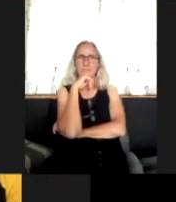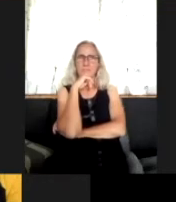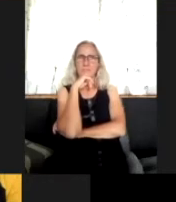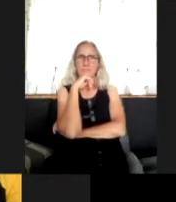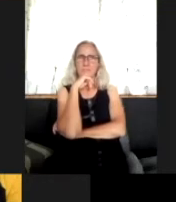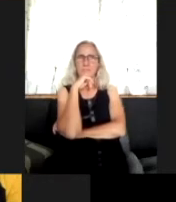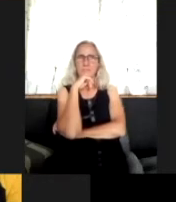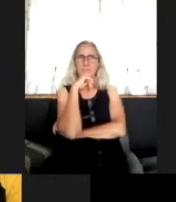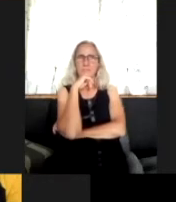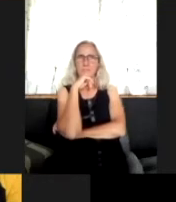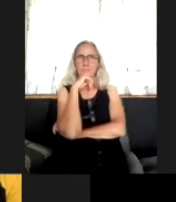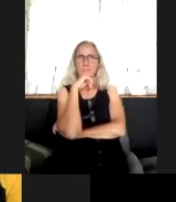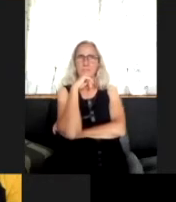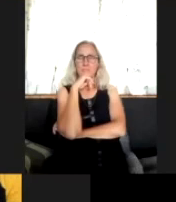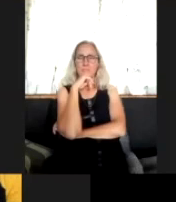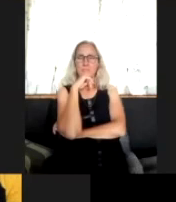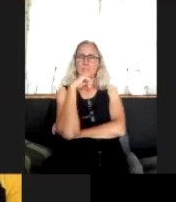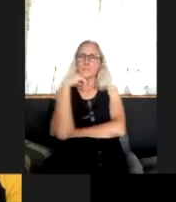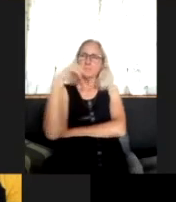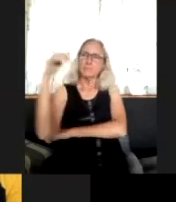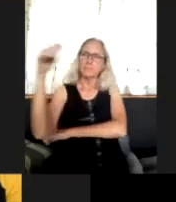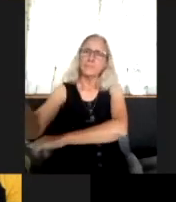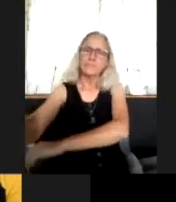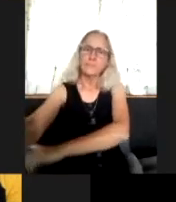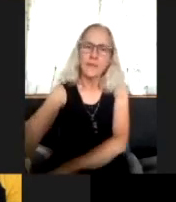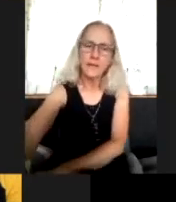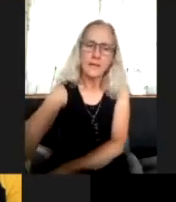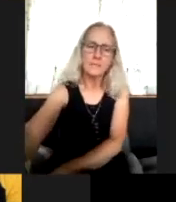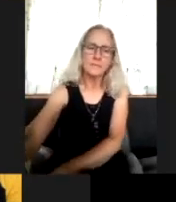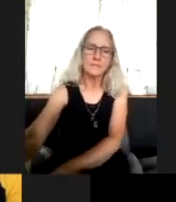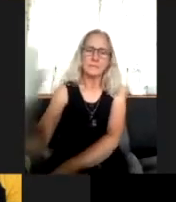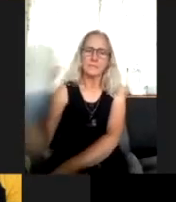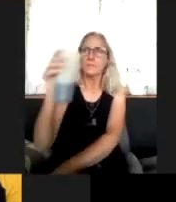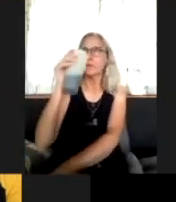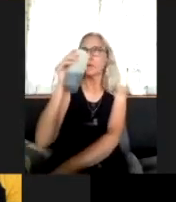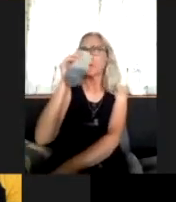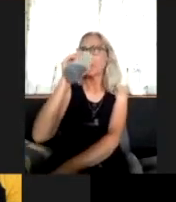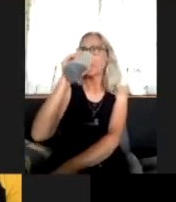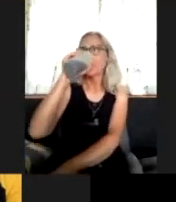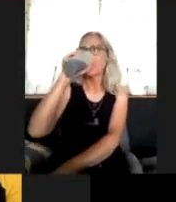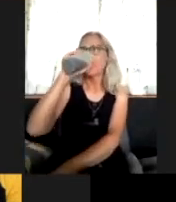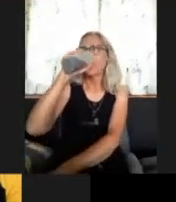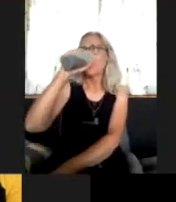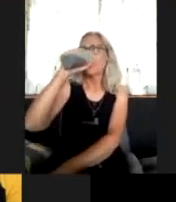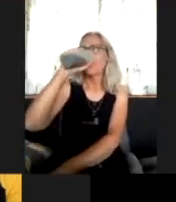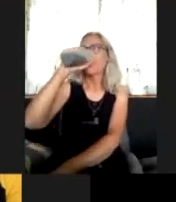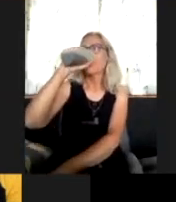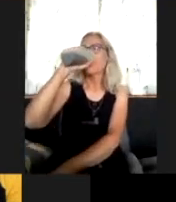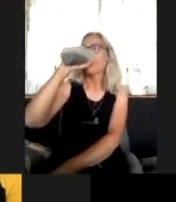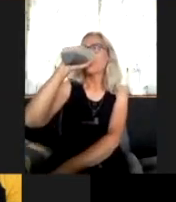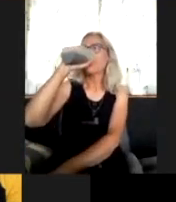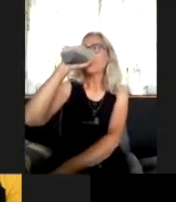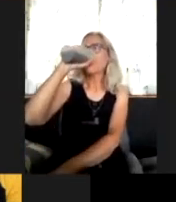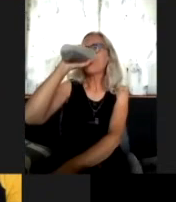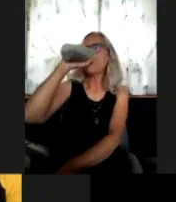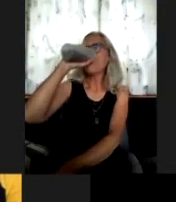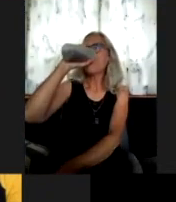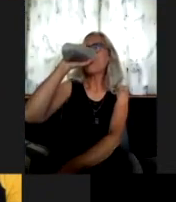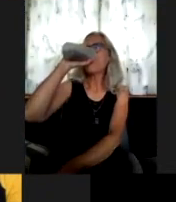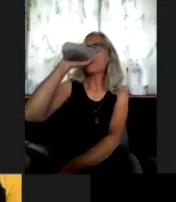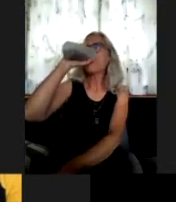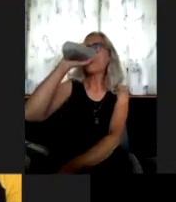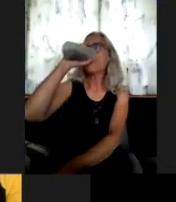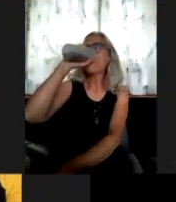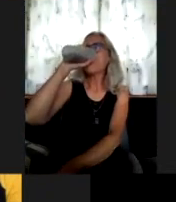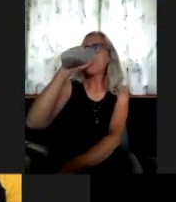in the beginning, what about all those people that are not Christians, you know? But as